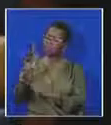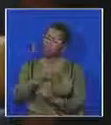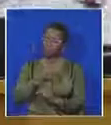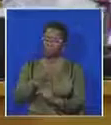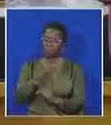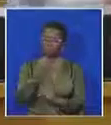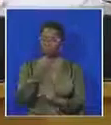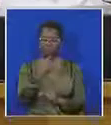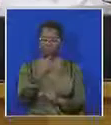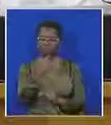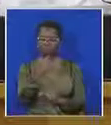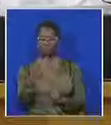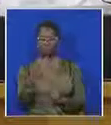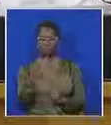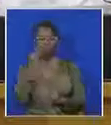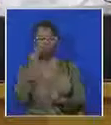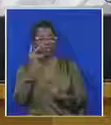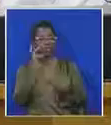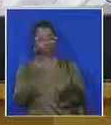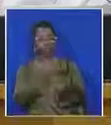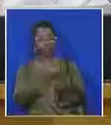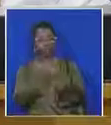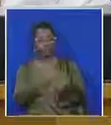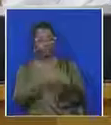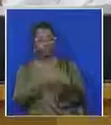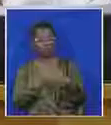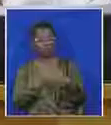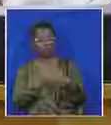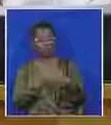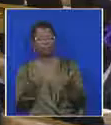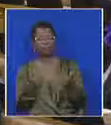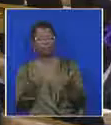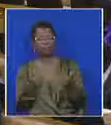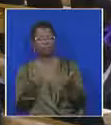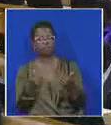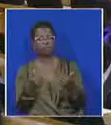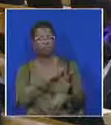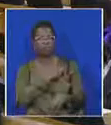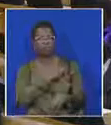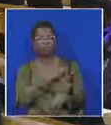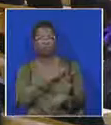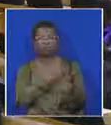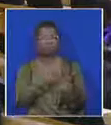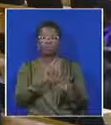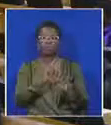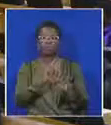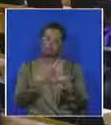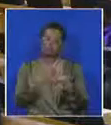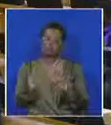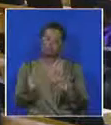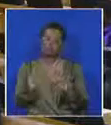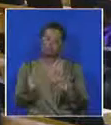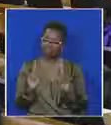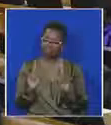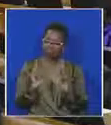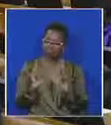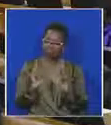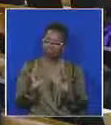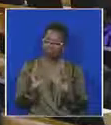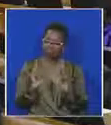all white people supported apartheid is not only untrue, but it is the most disgusting form of